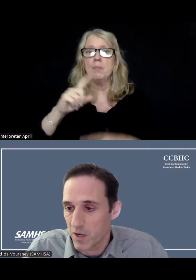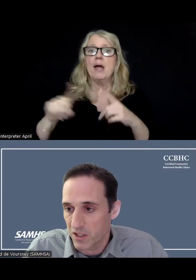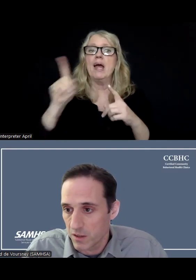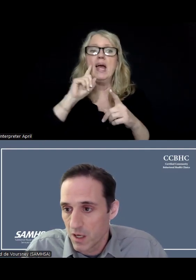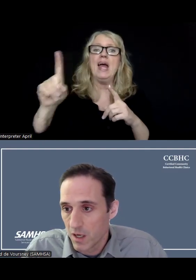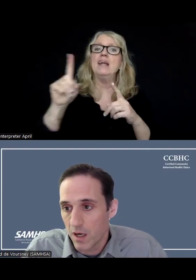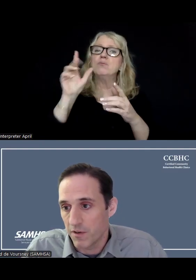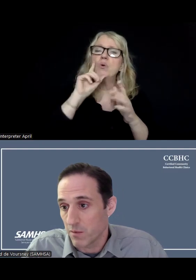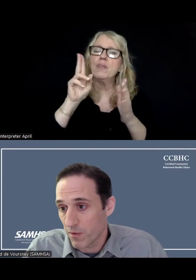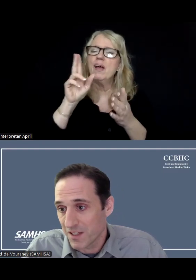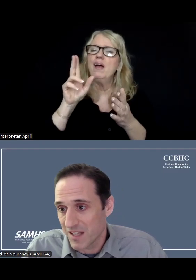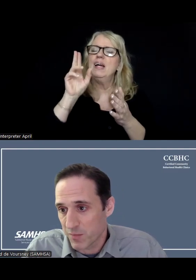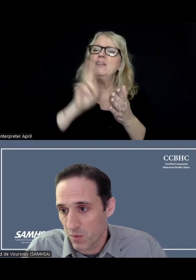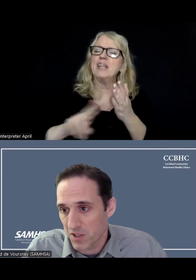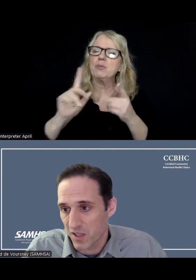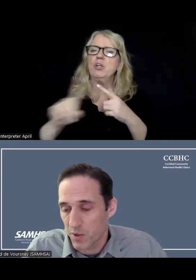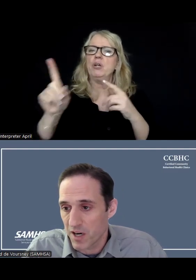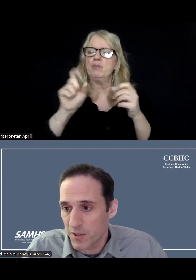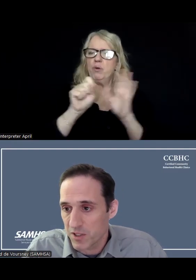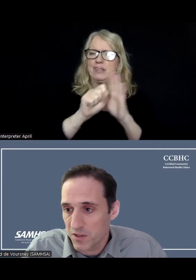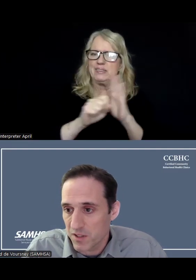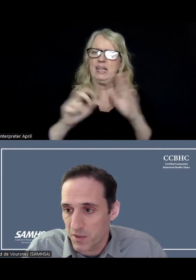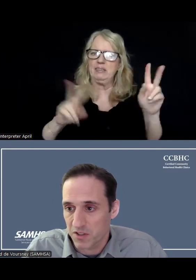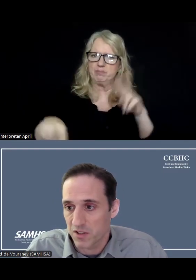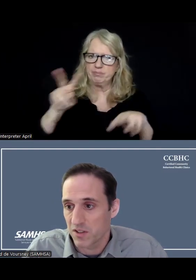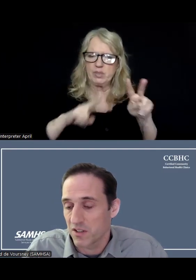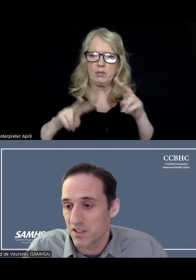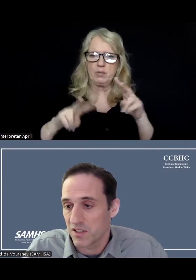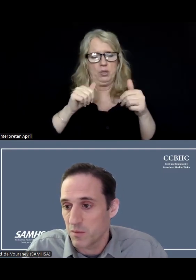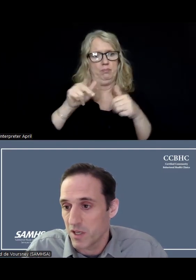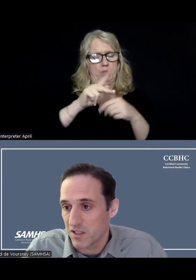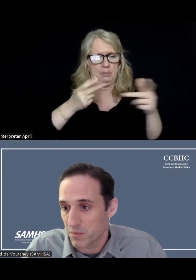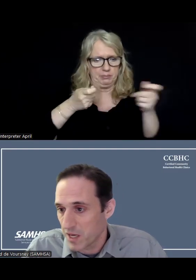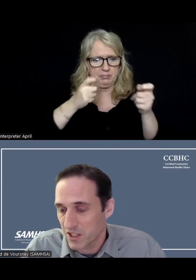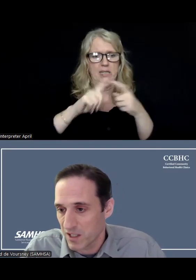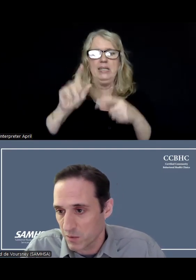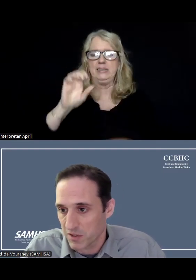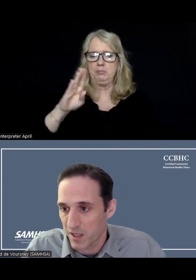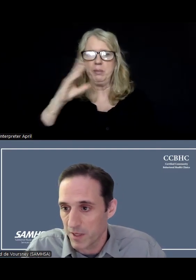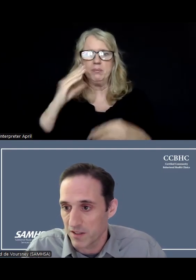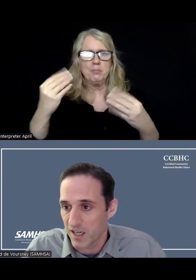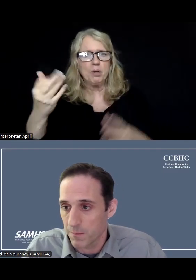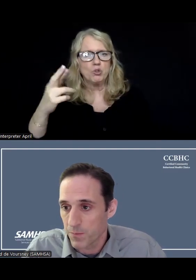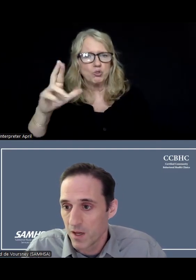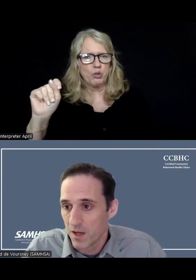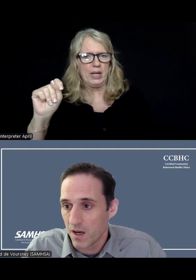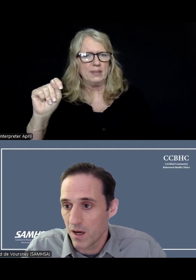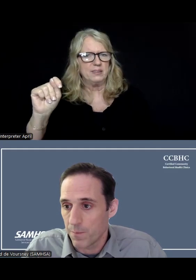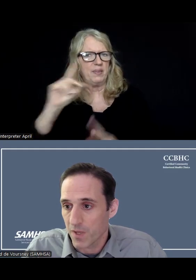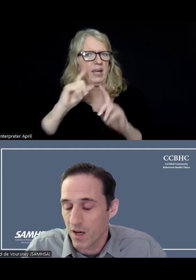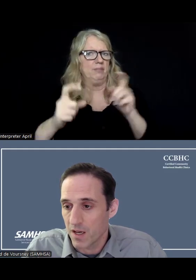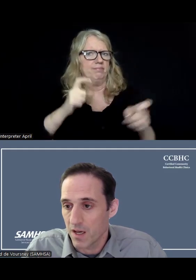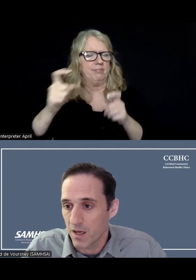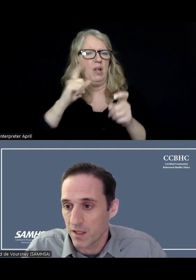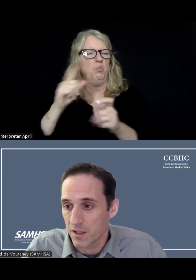and Evaluation. Very roughly, SAMHSA works on the program issues, administers the CCBHC expansion grants, which I'll talk about in a second,